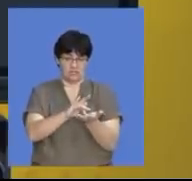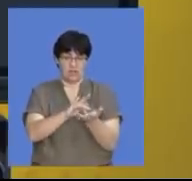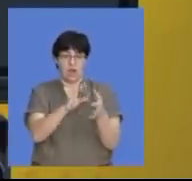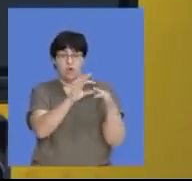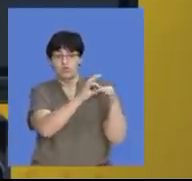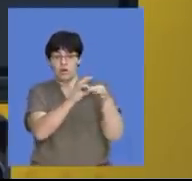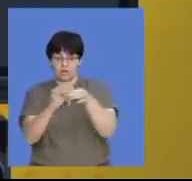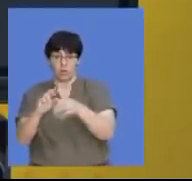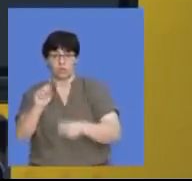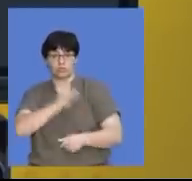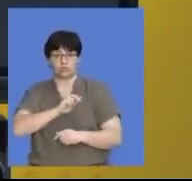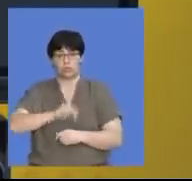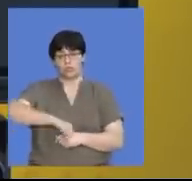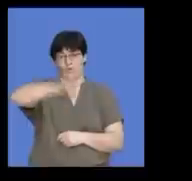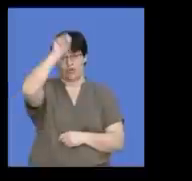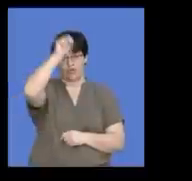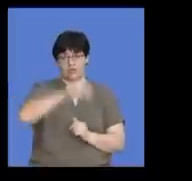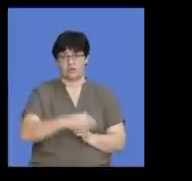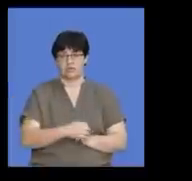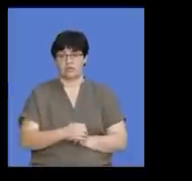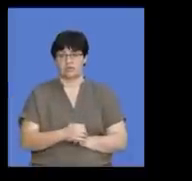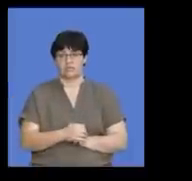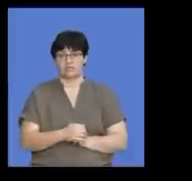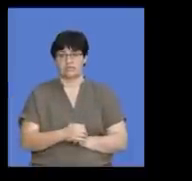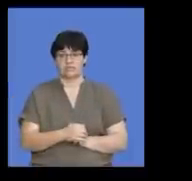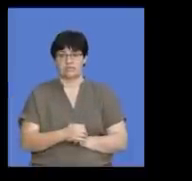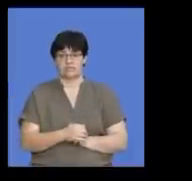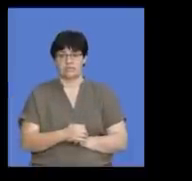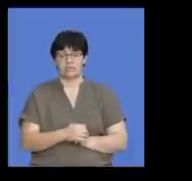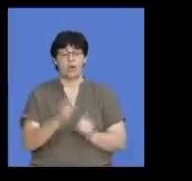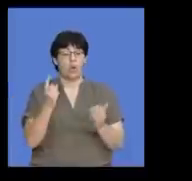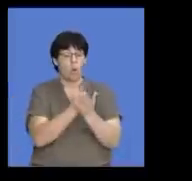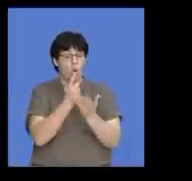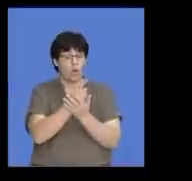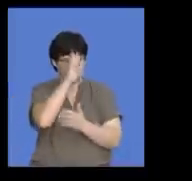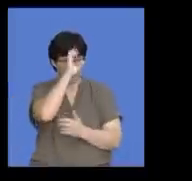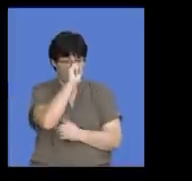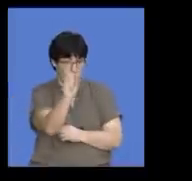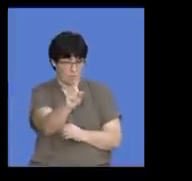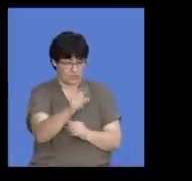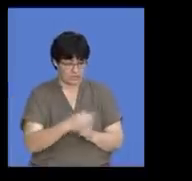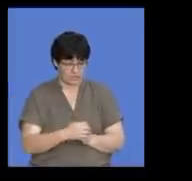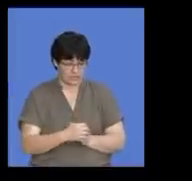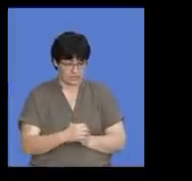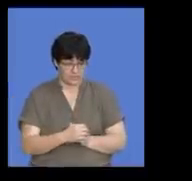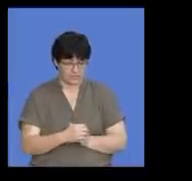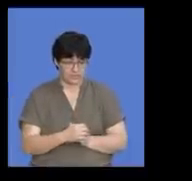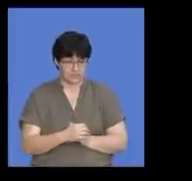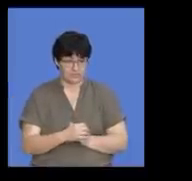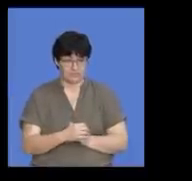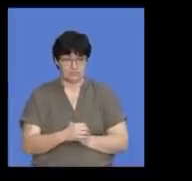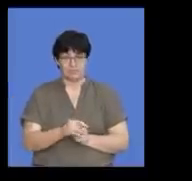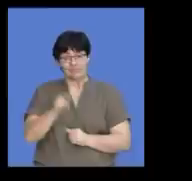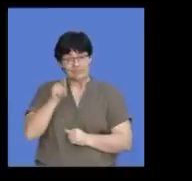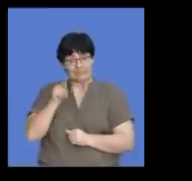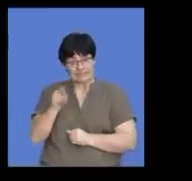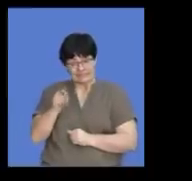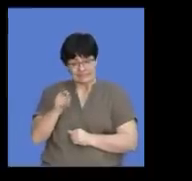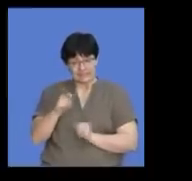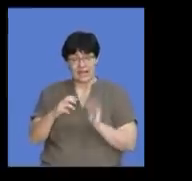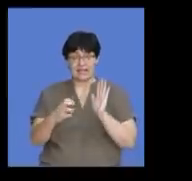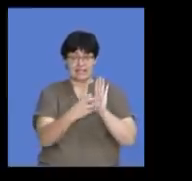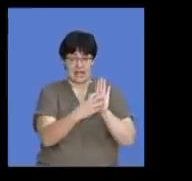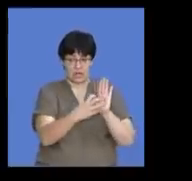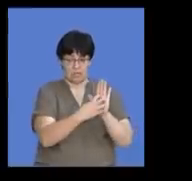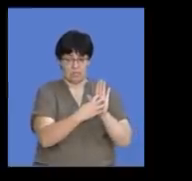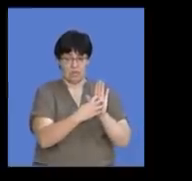relation to true north. Now, always remember the following, that in this particular diagram,